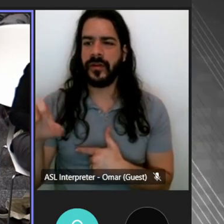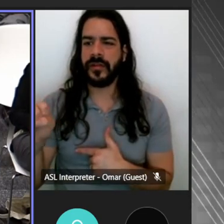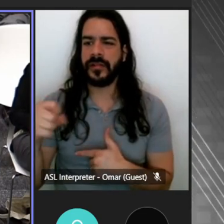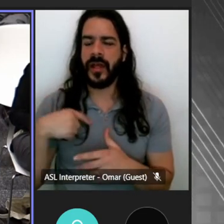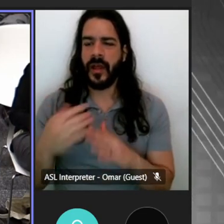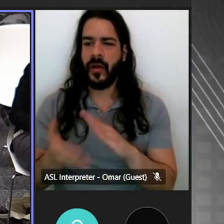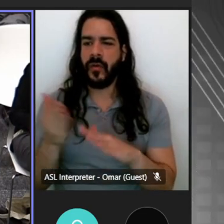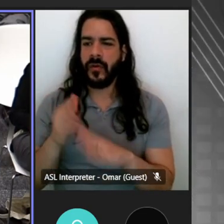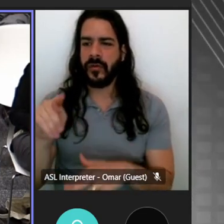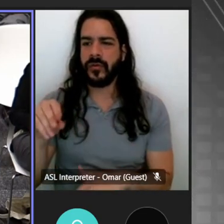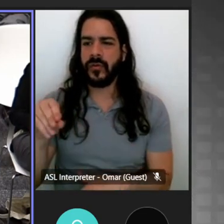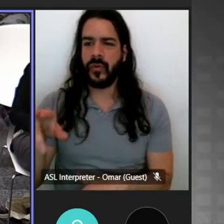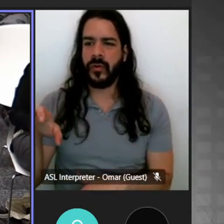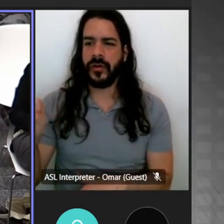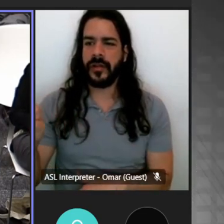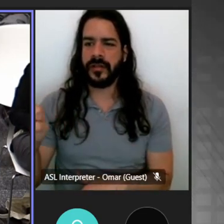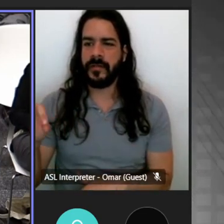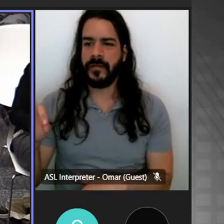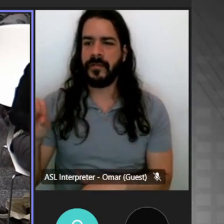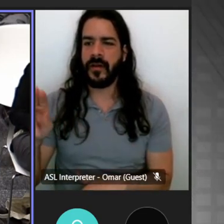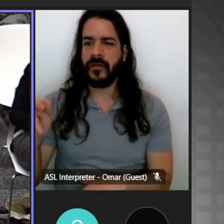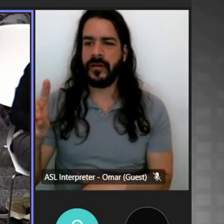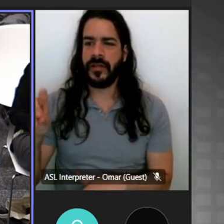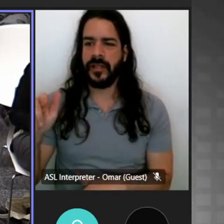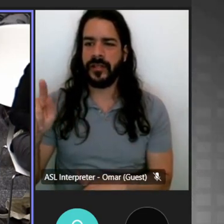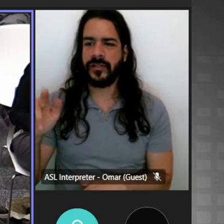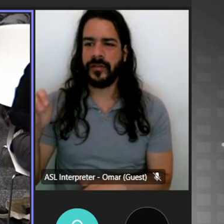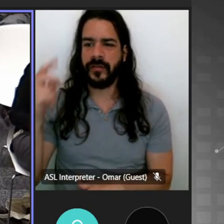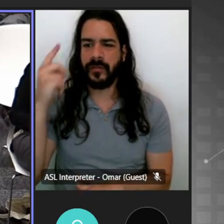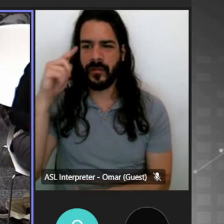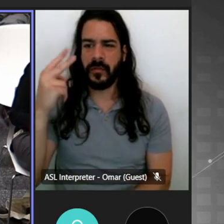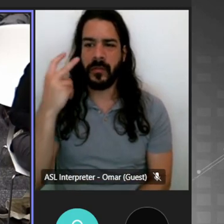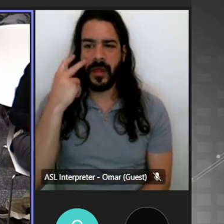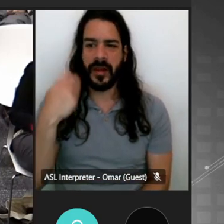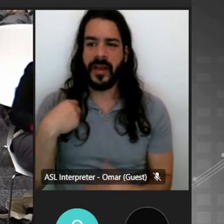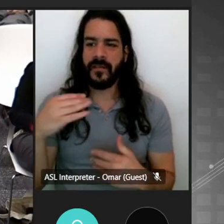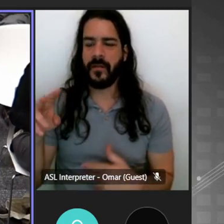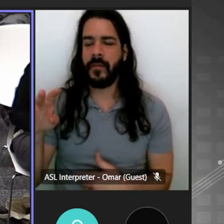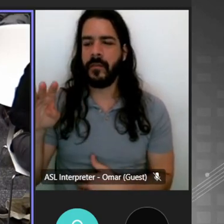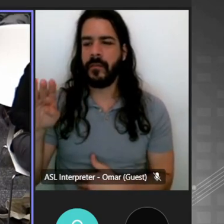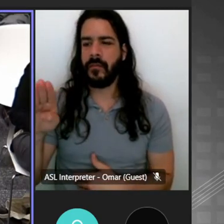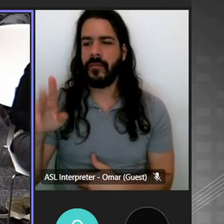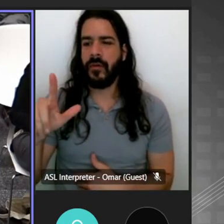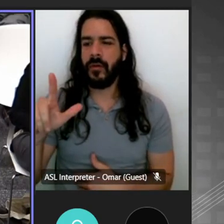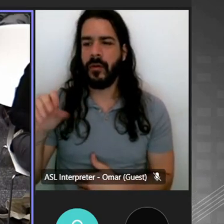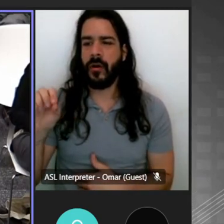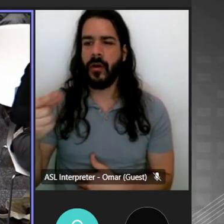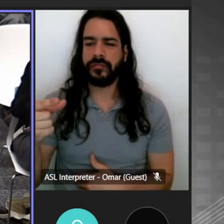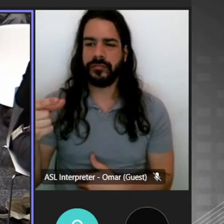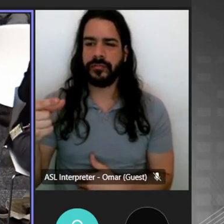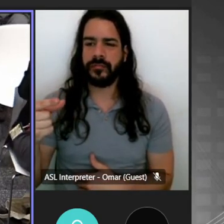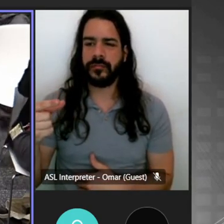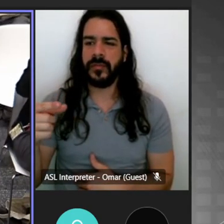the Torres Foundation for the Blind, where I run a blog called Metro Access Watch.